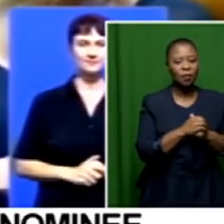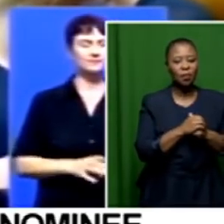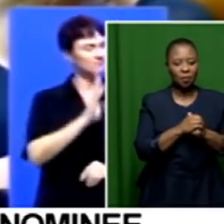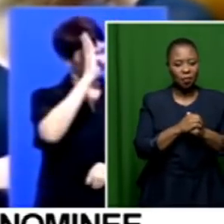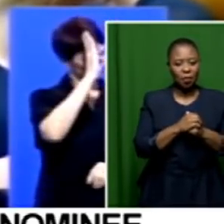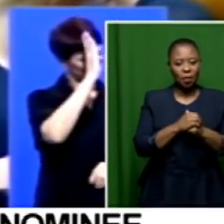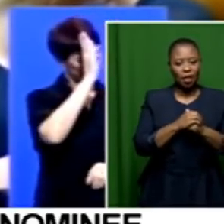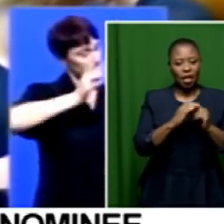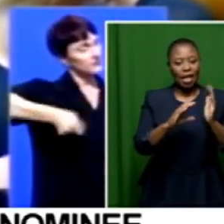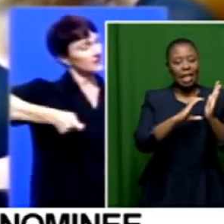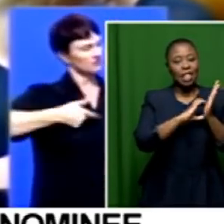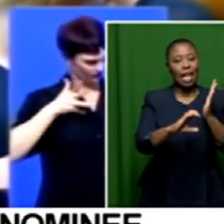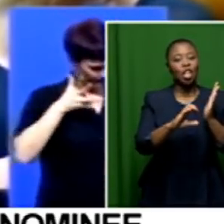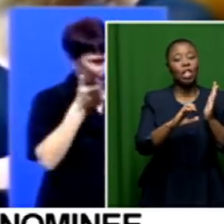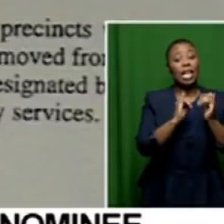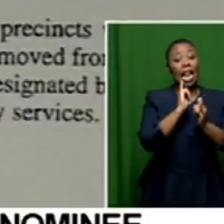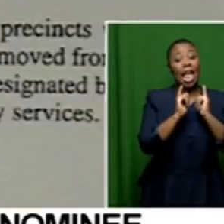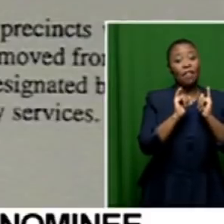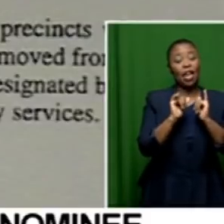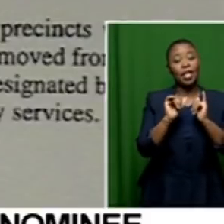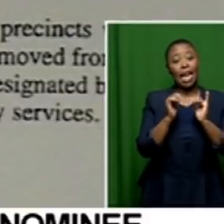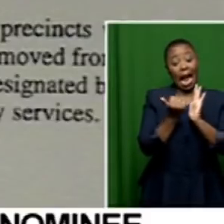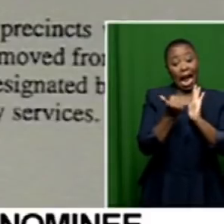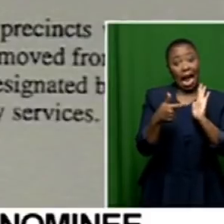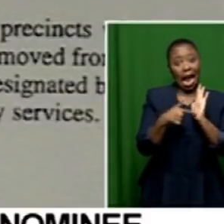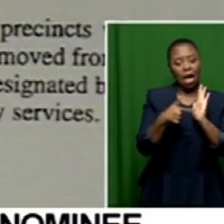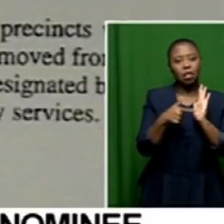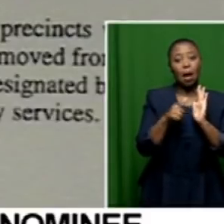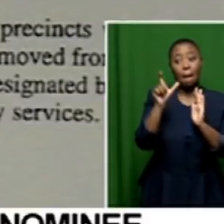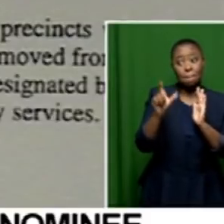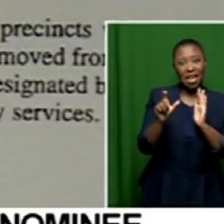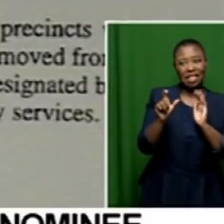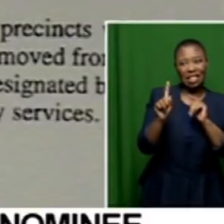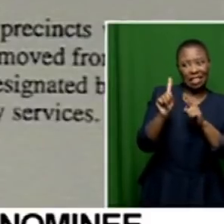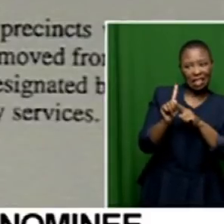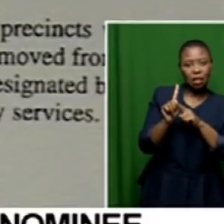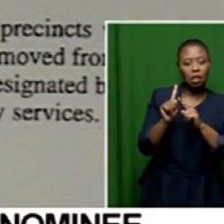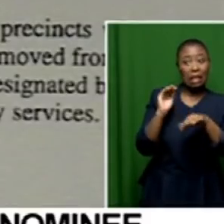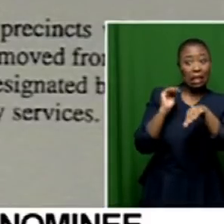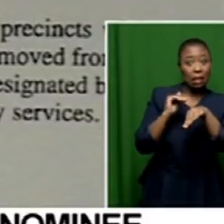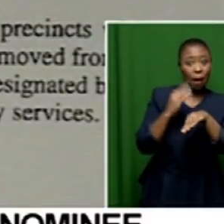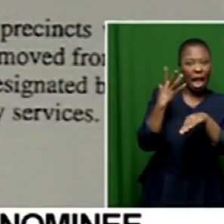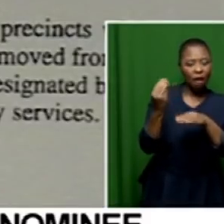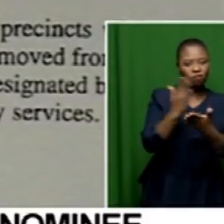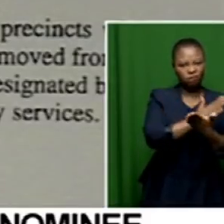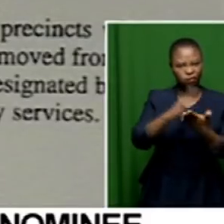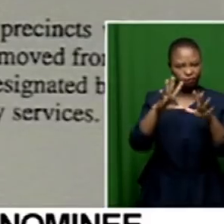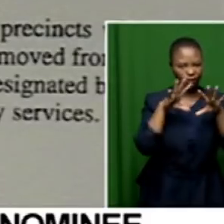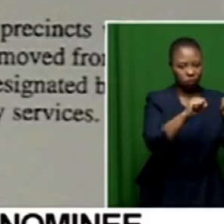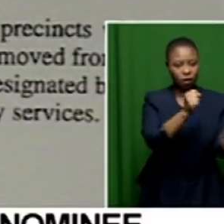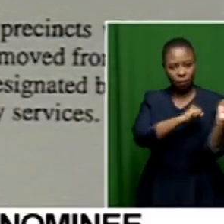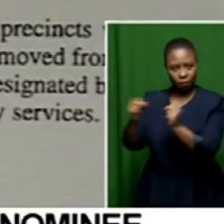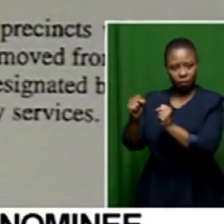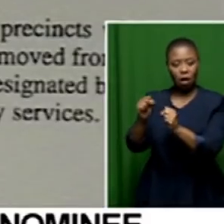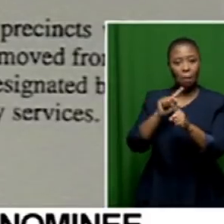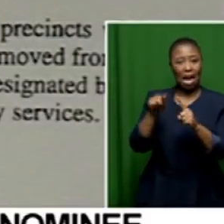Section 11 of the Act made provision for the arrest or removal of a person who causes disturbance, but it was not clear